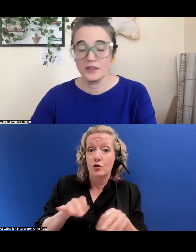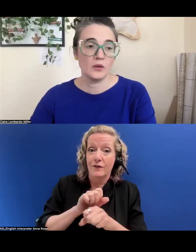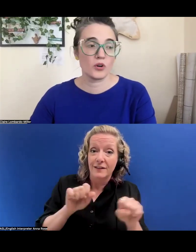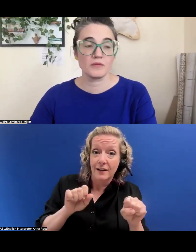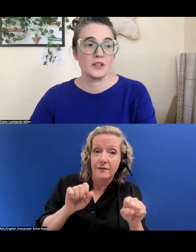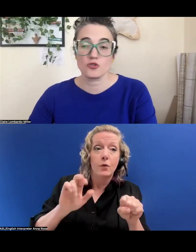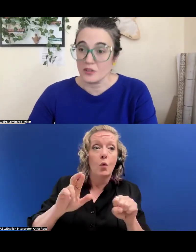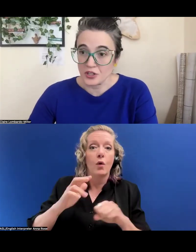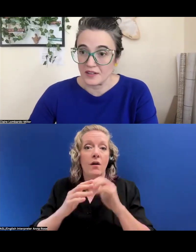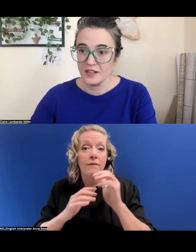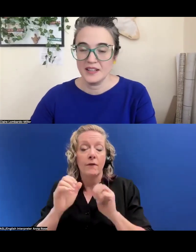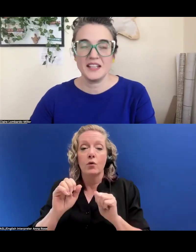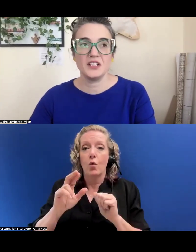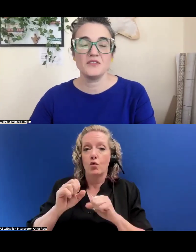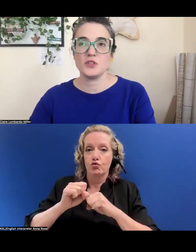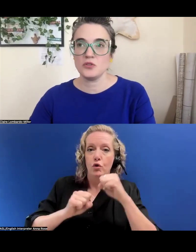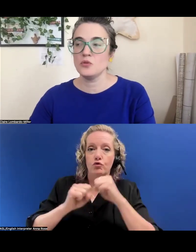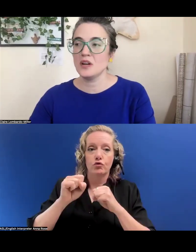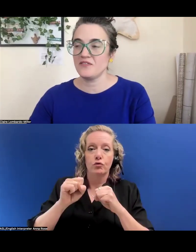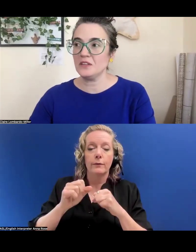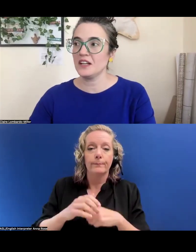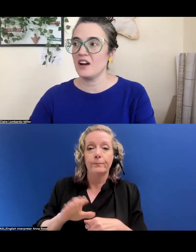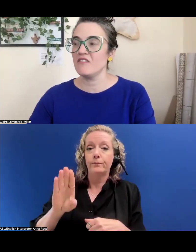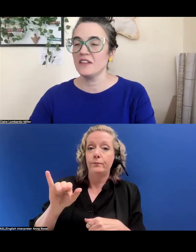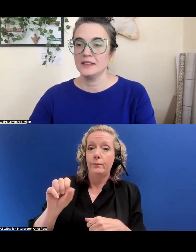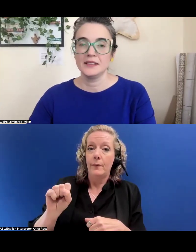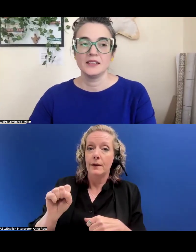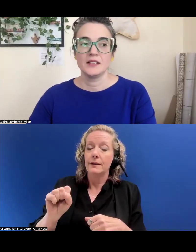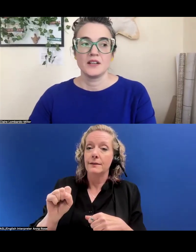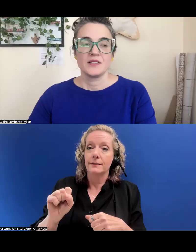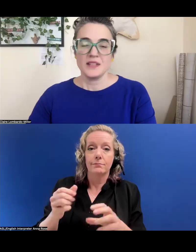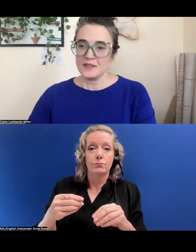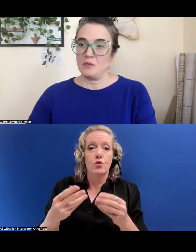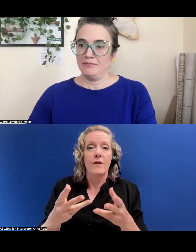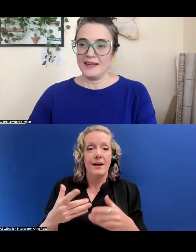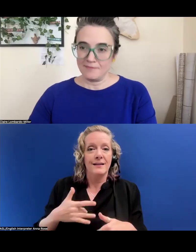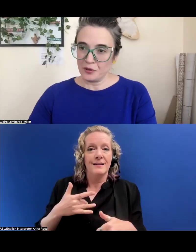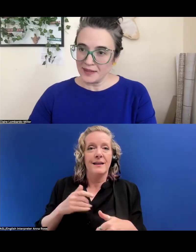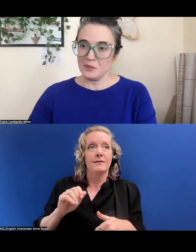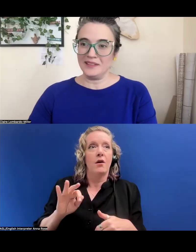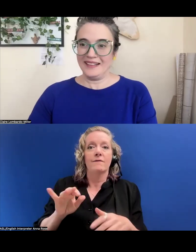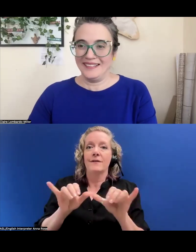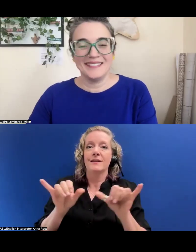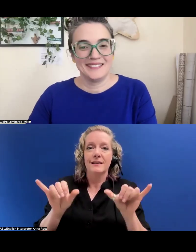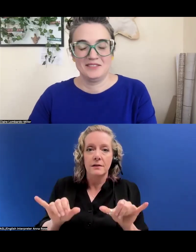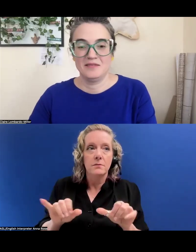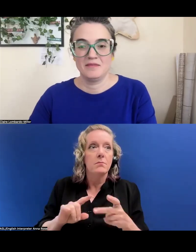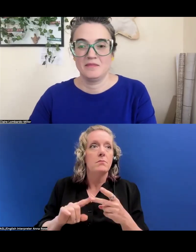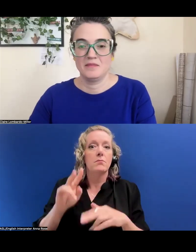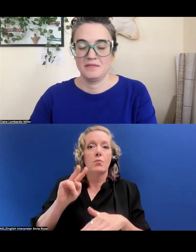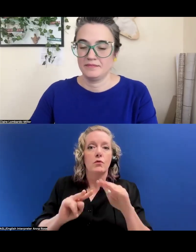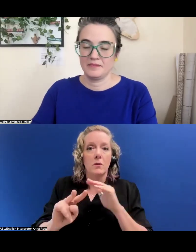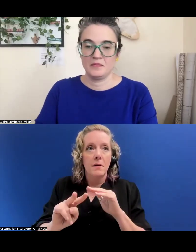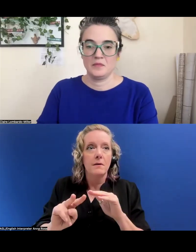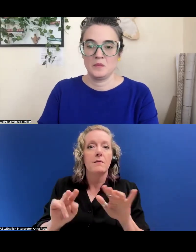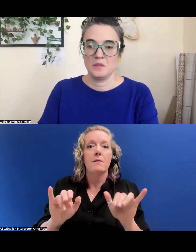comfort, or structured. It gives you a feeling of system and predictability.